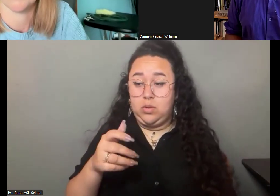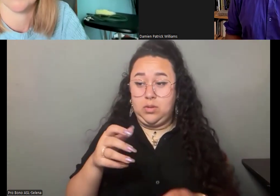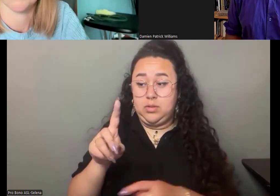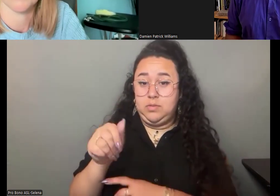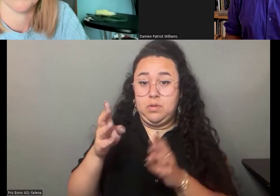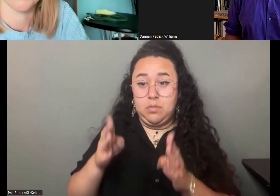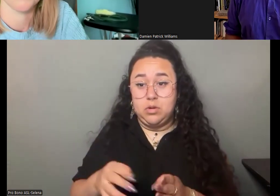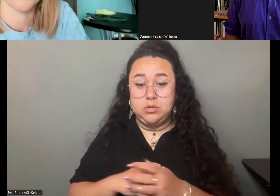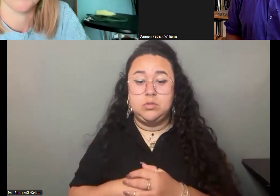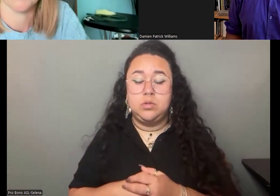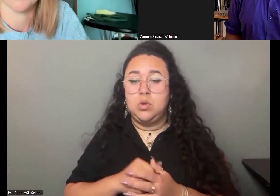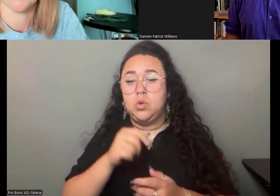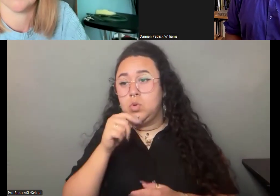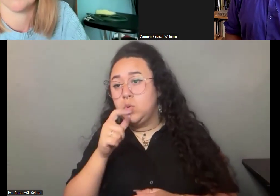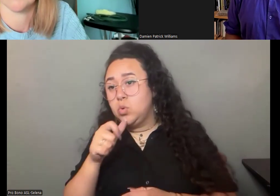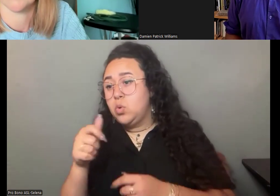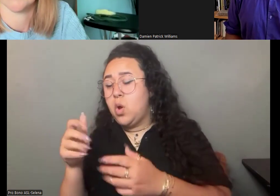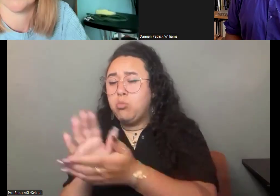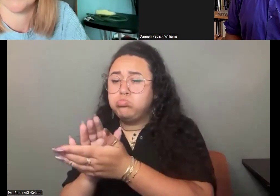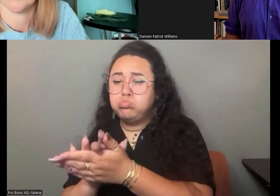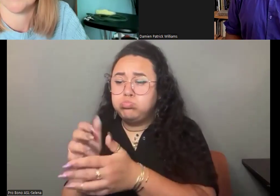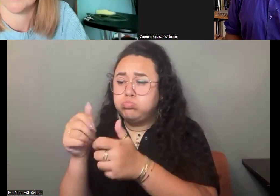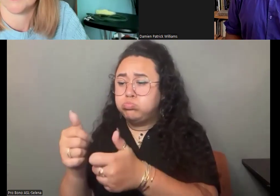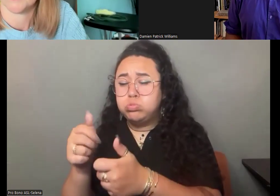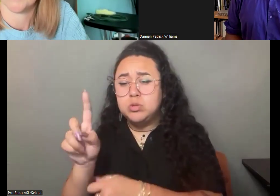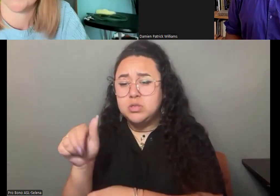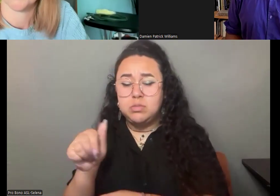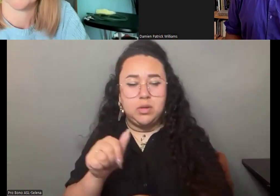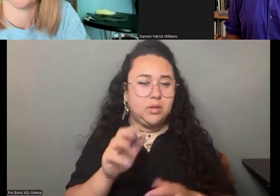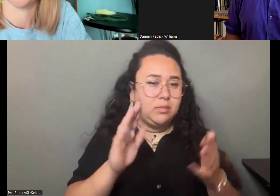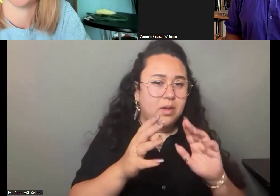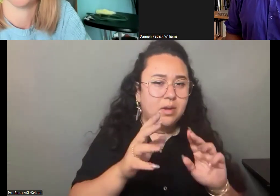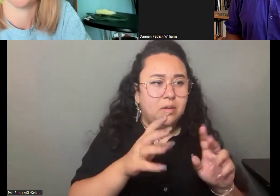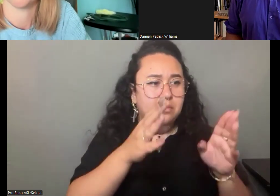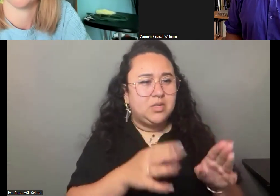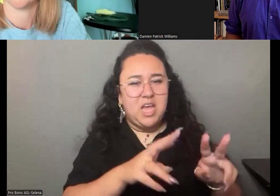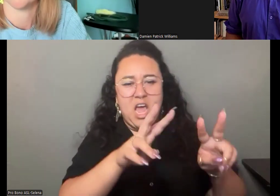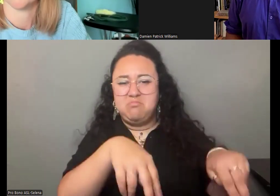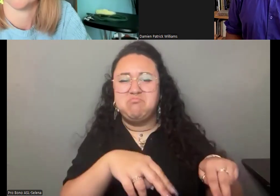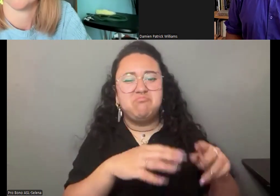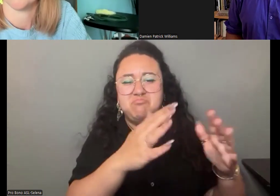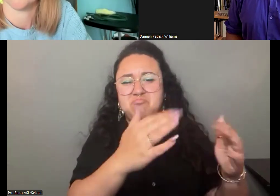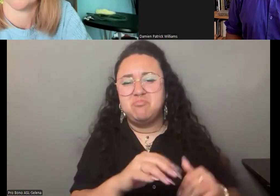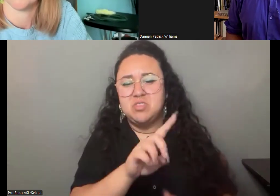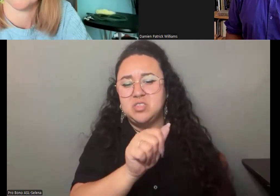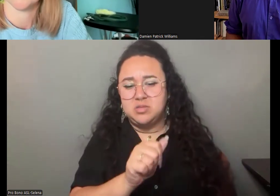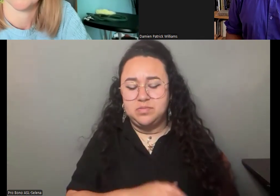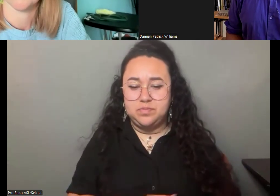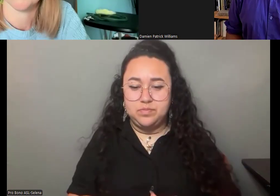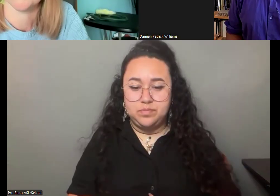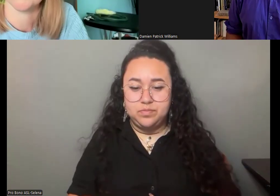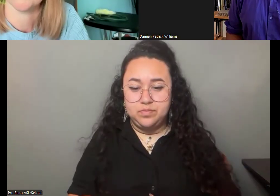celebrated versus one that is demonized, it often carries those intersectional markers and valences,